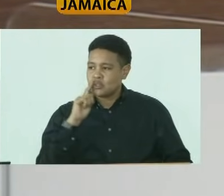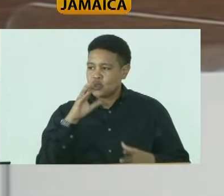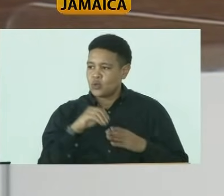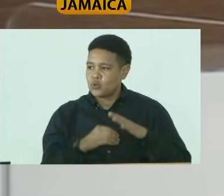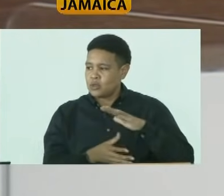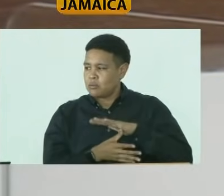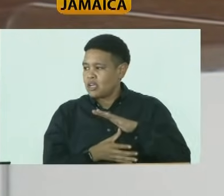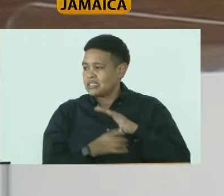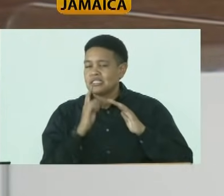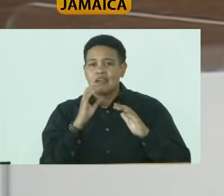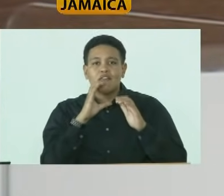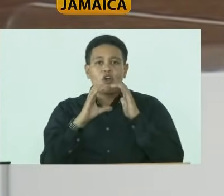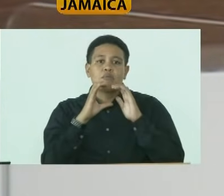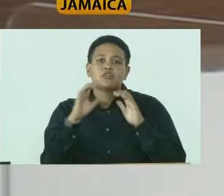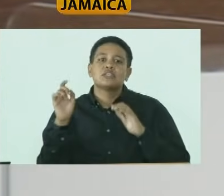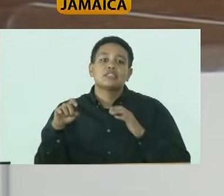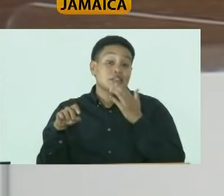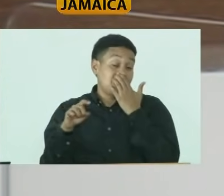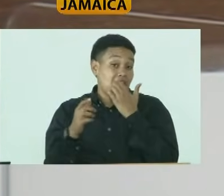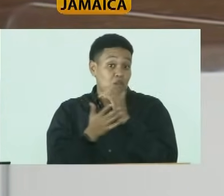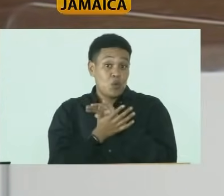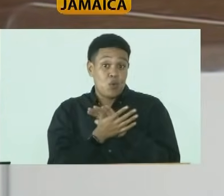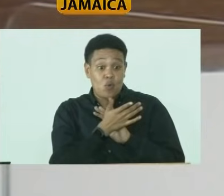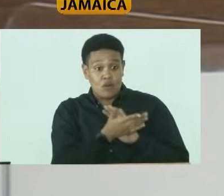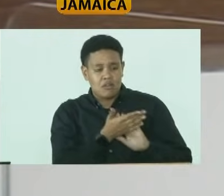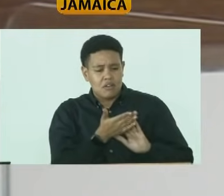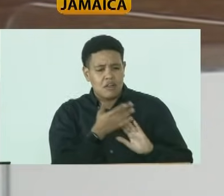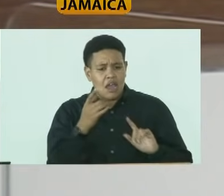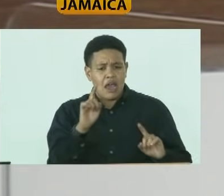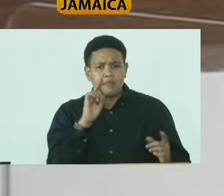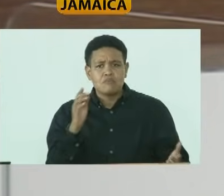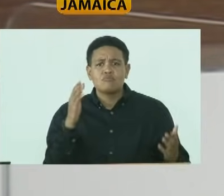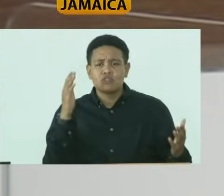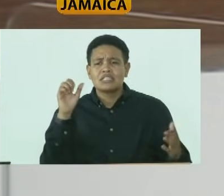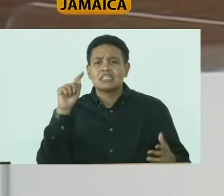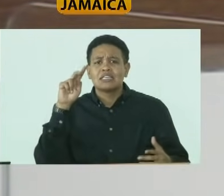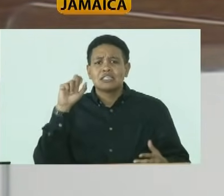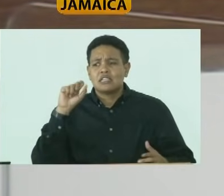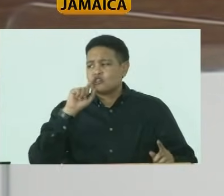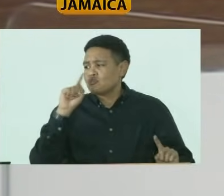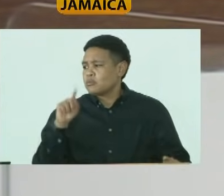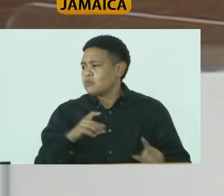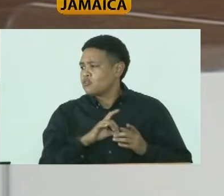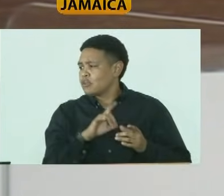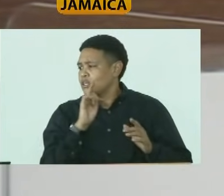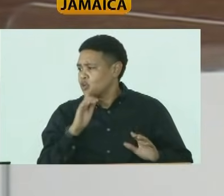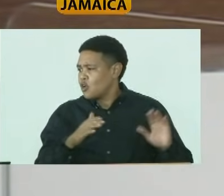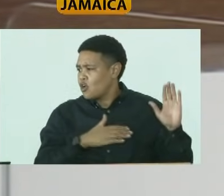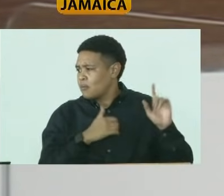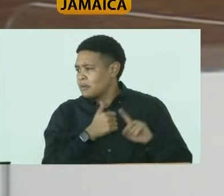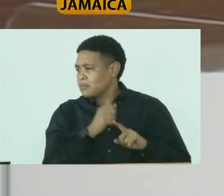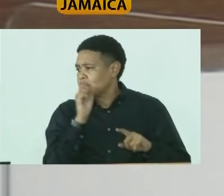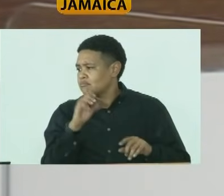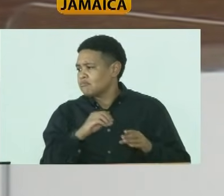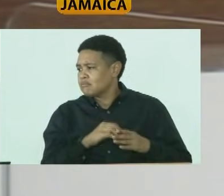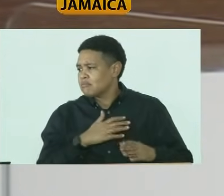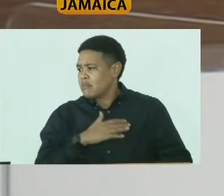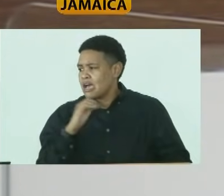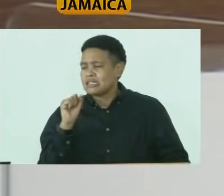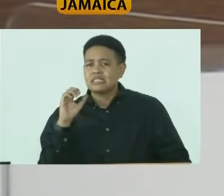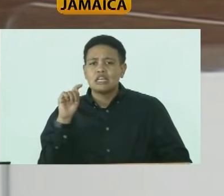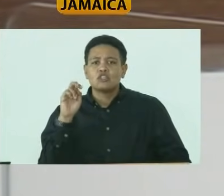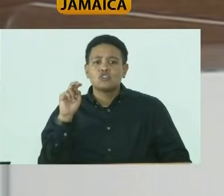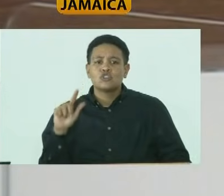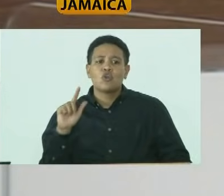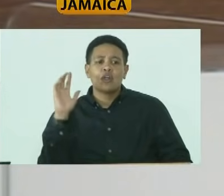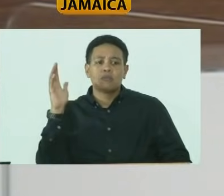the communication needs of schools. Present a status report on the commitment that I made in my sectoral presentation